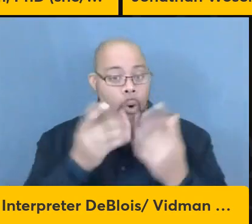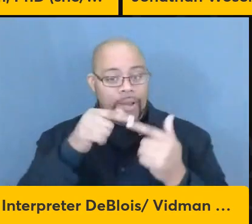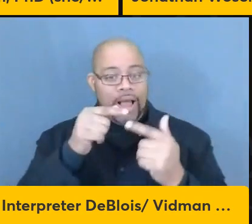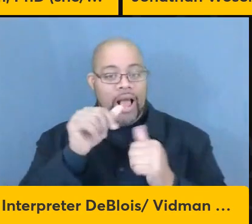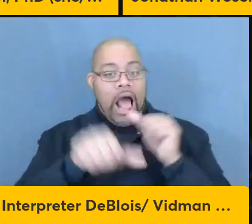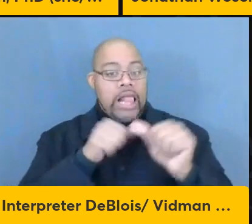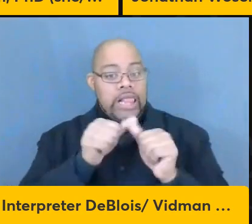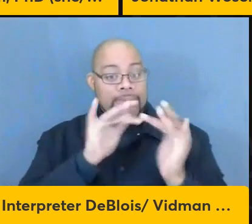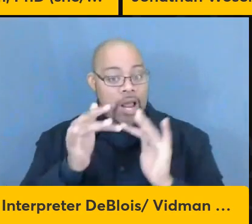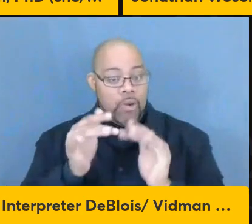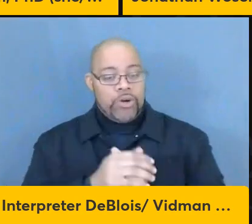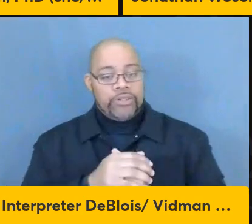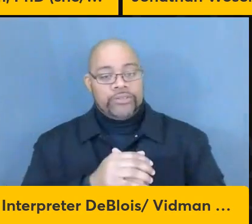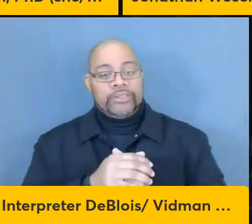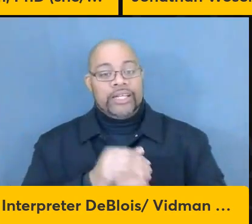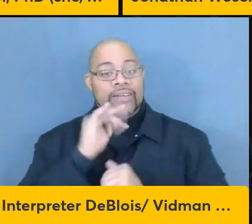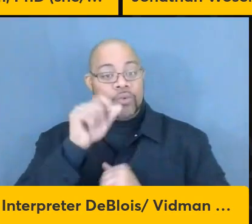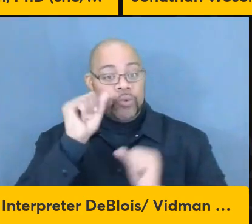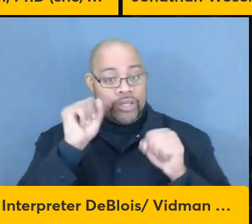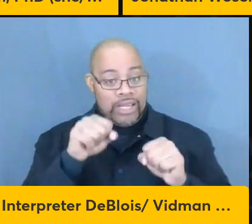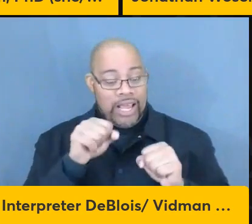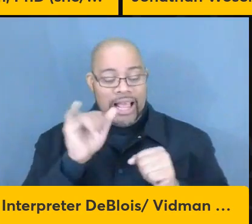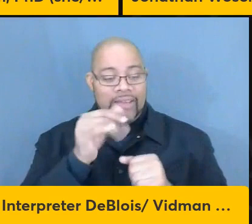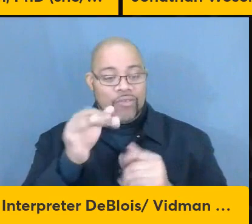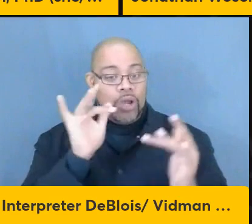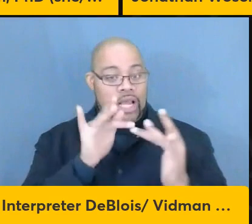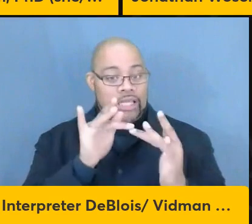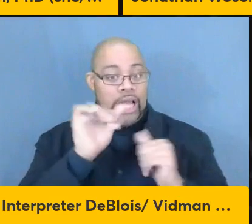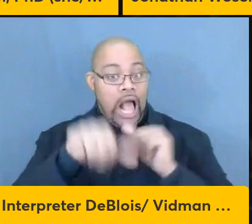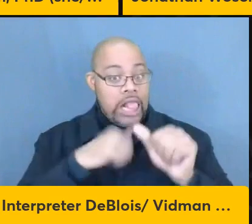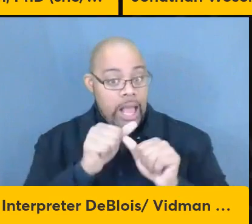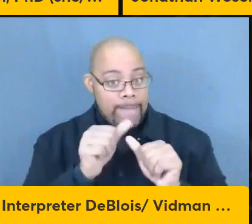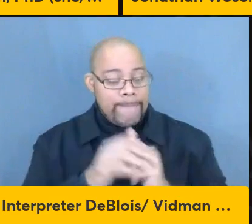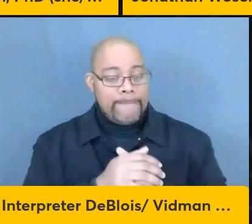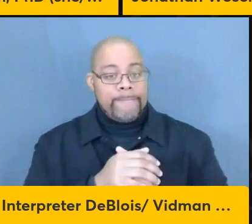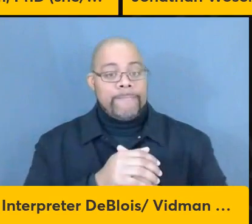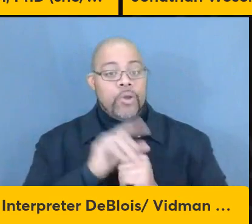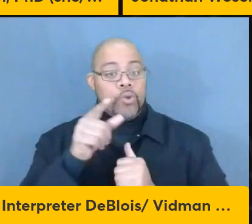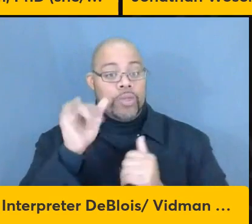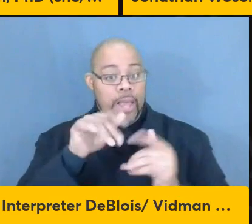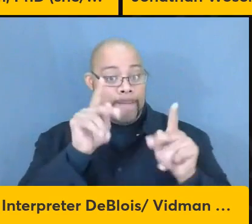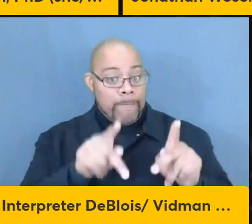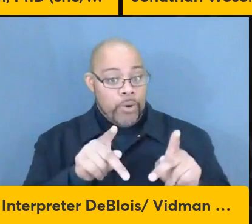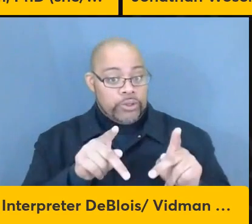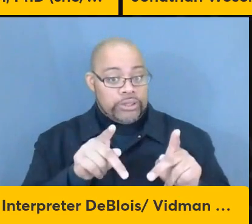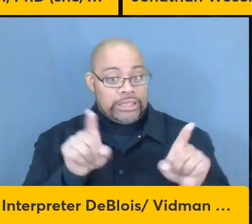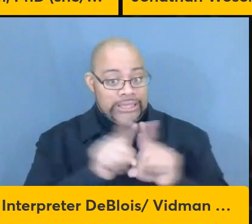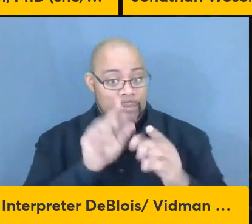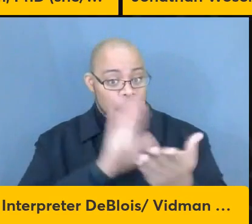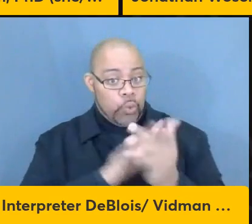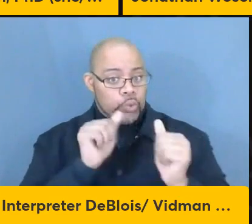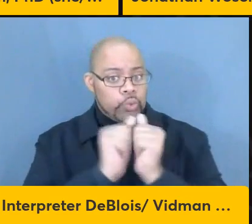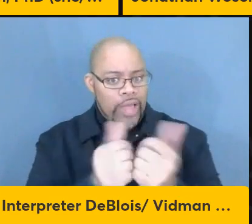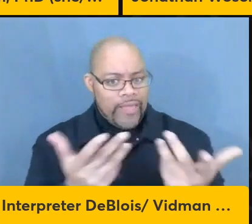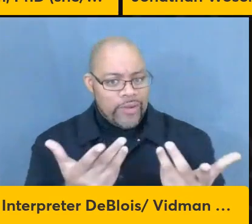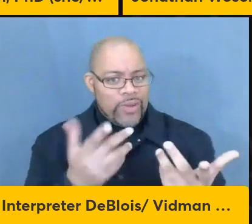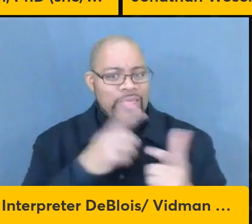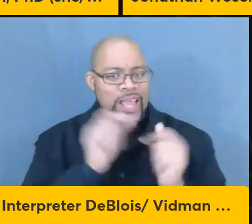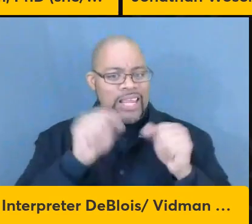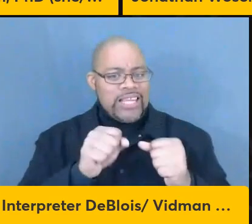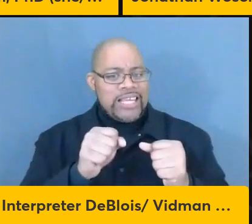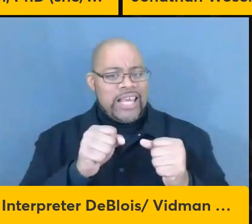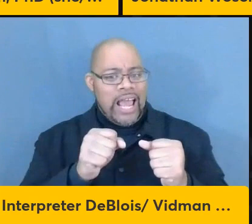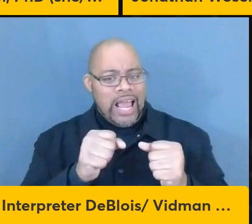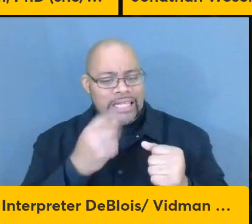alum network, if you contact an alum, you and that person went to the same school together. So then they can